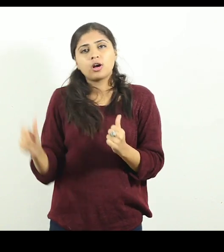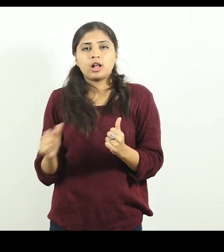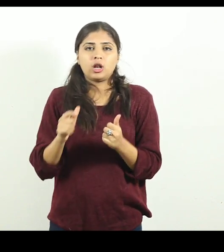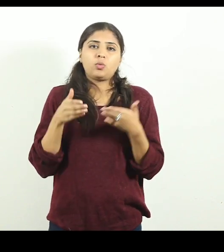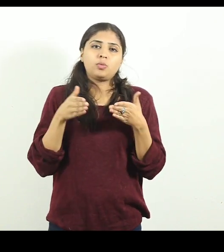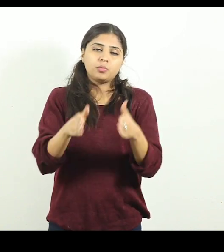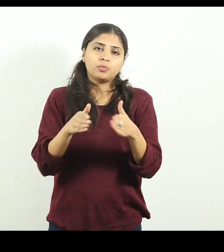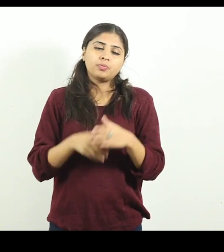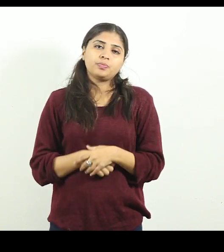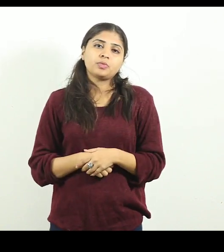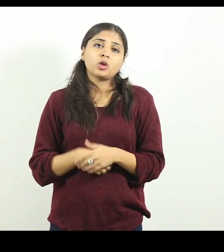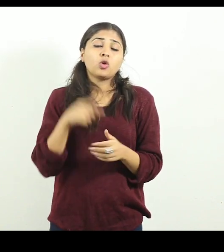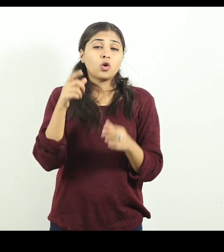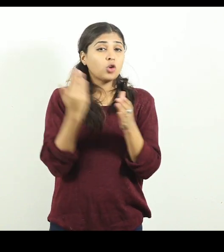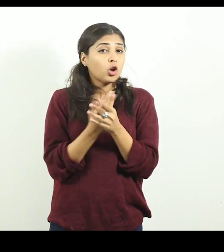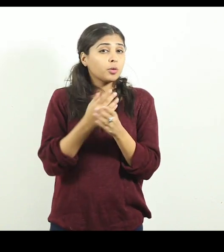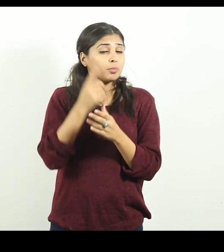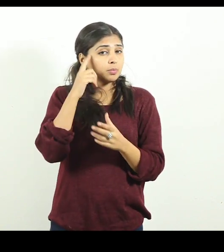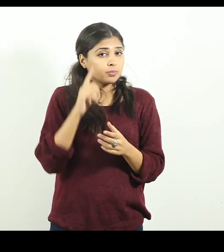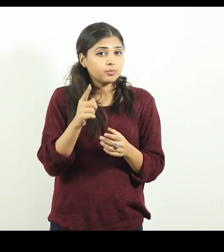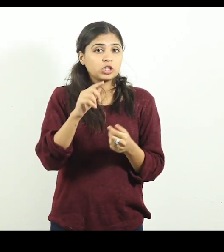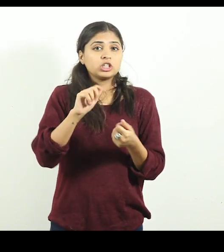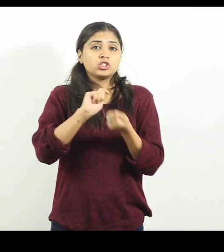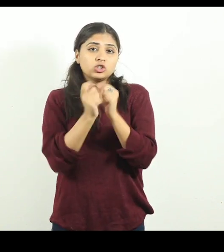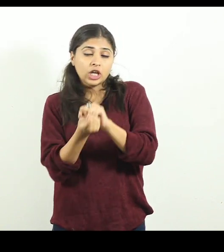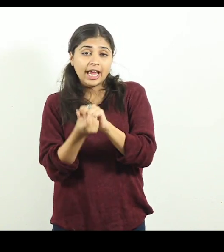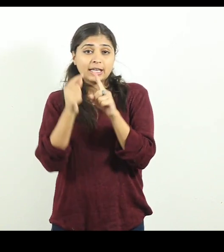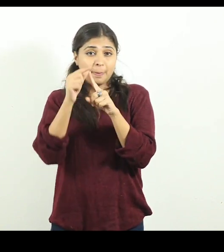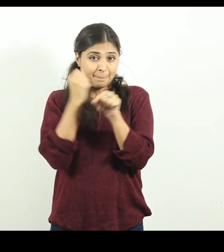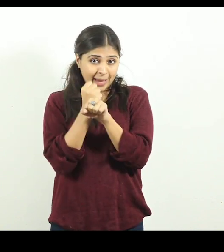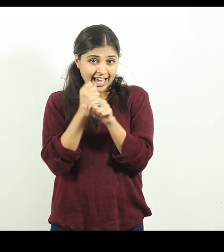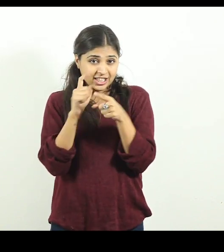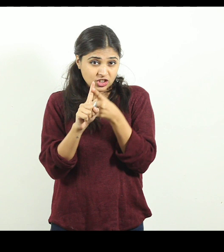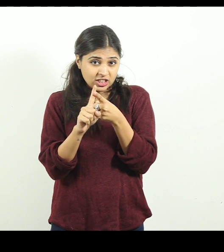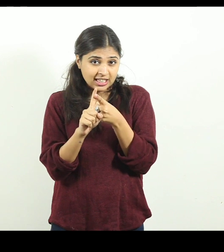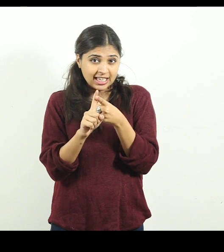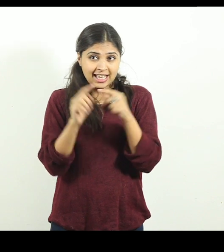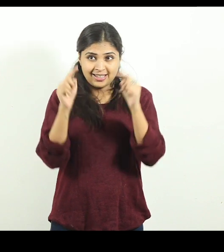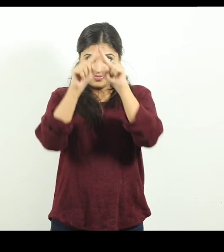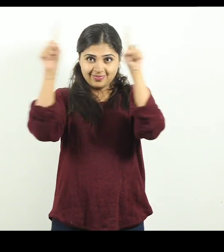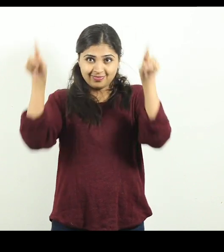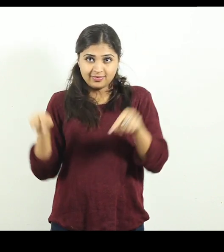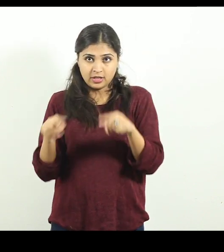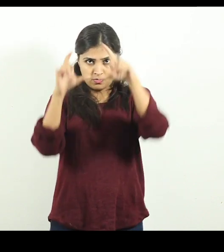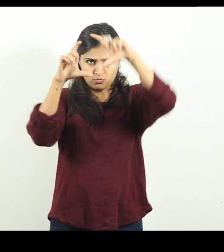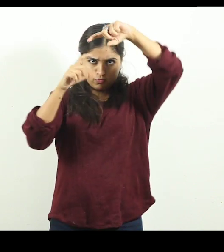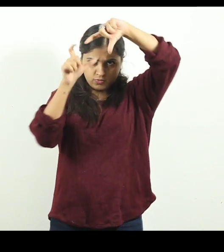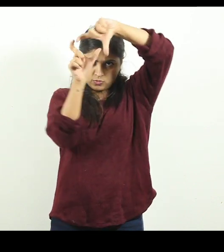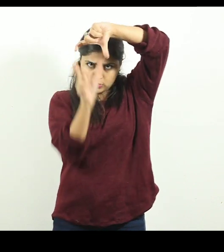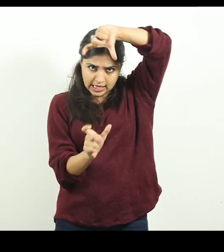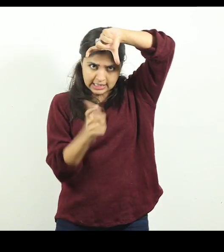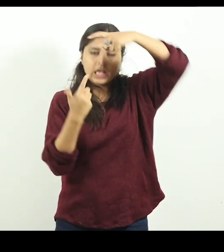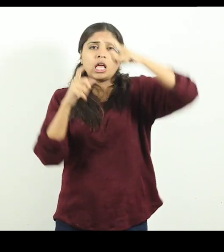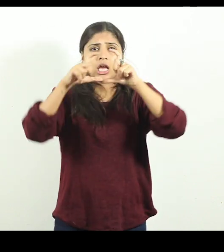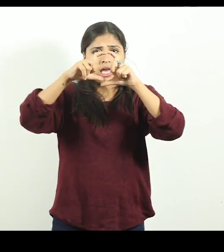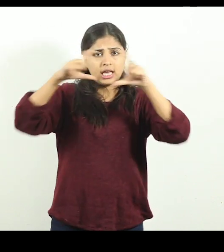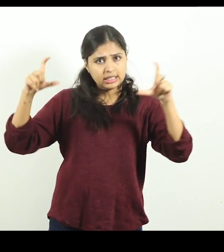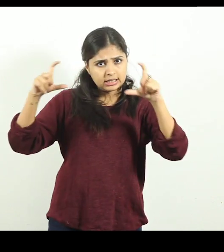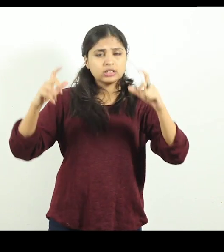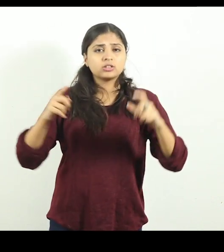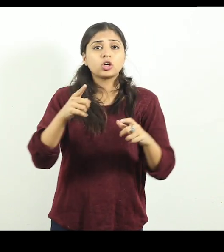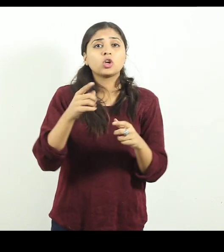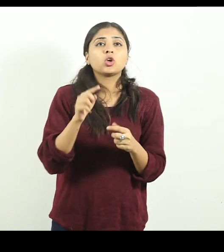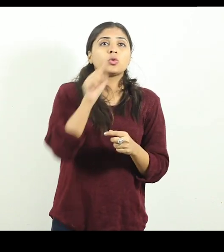for all or part of your document. To change page orientation, number 1, on the Page Layout